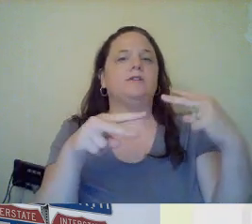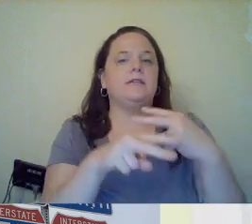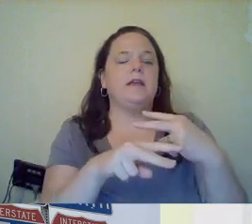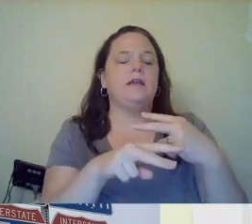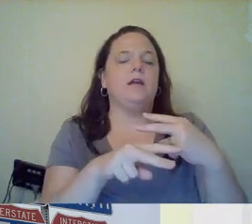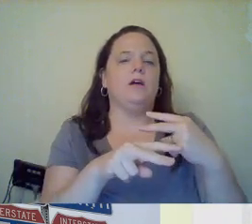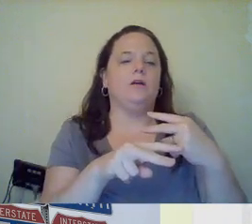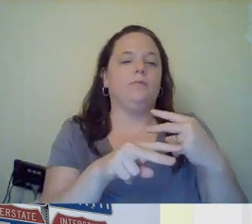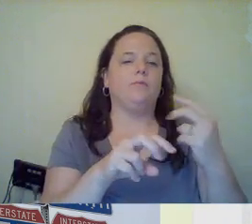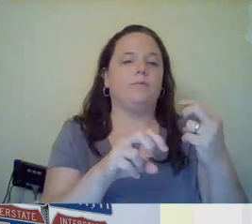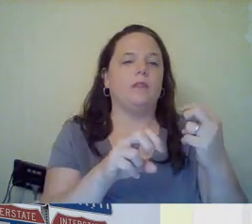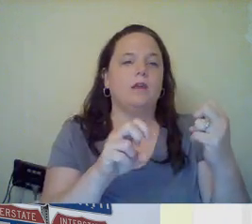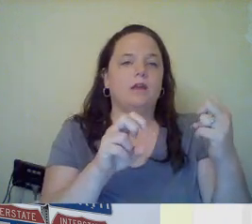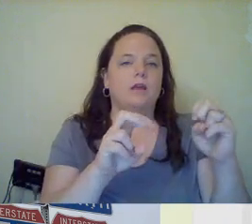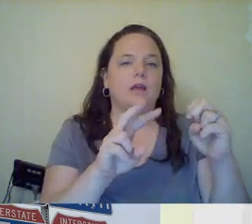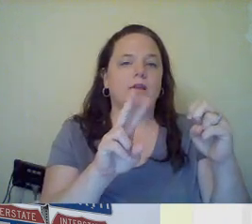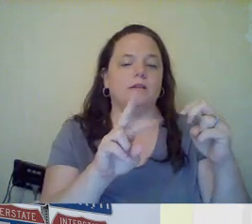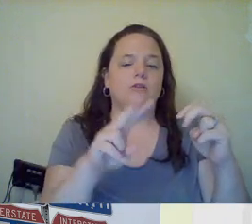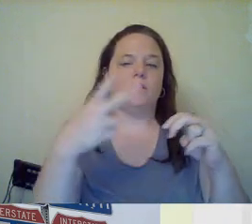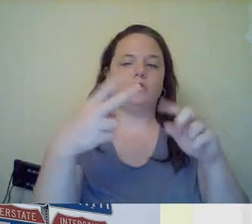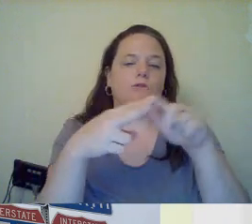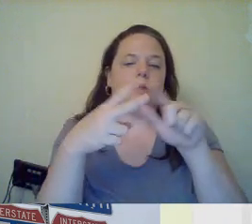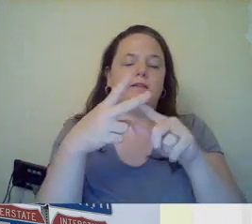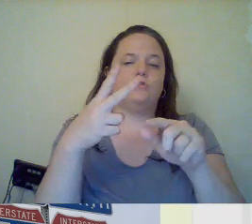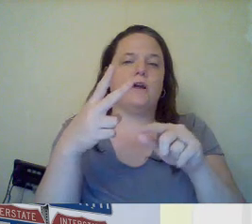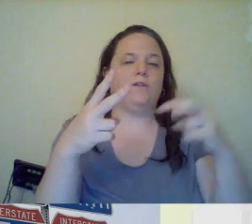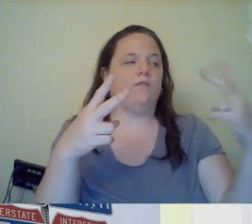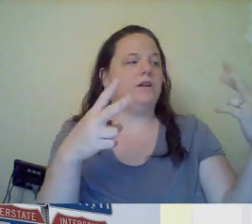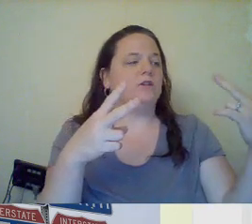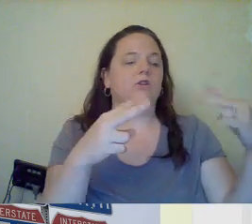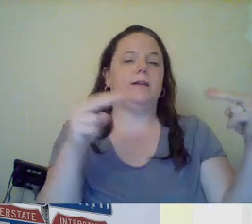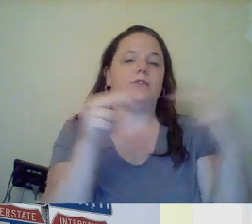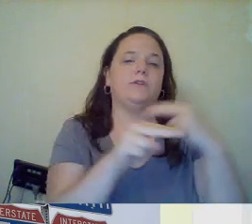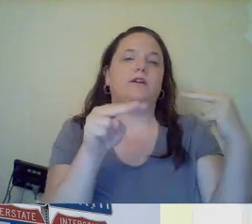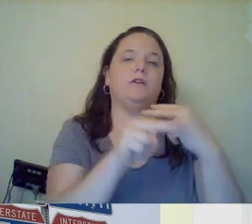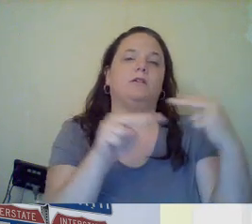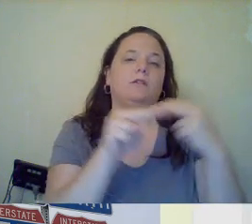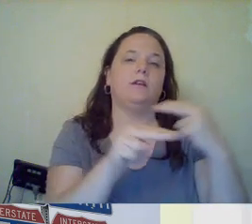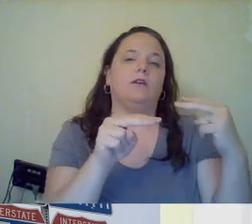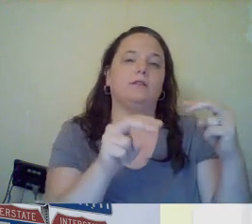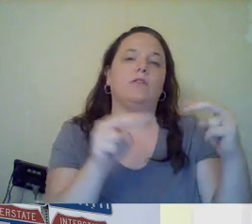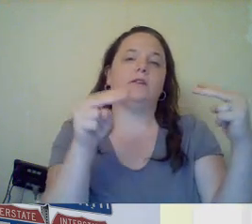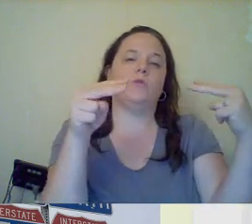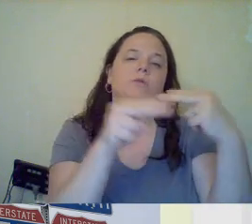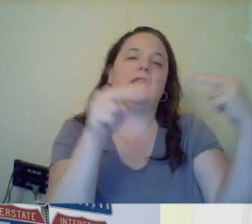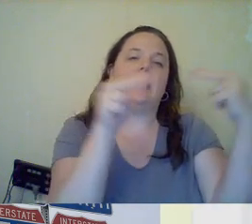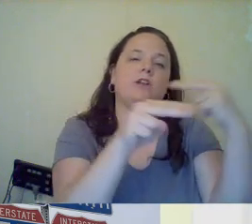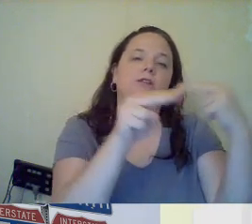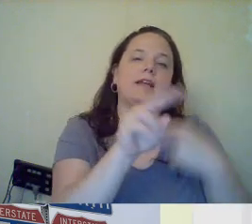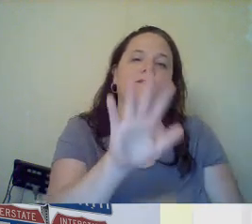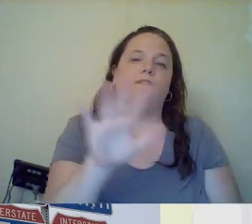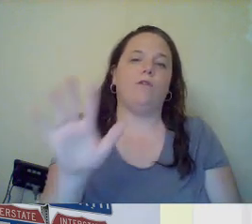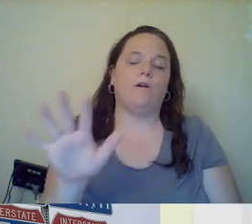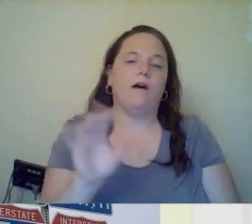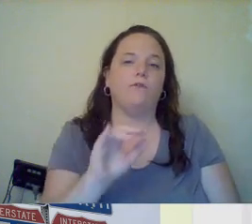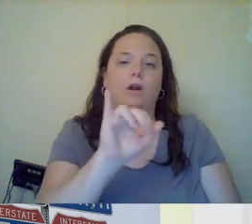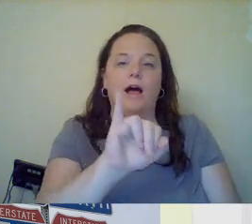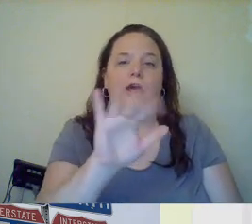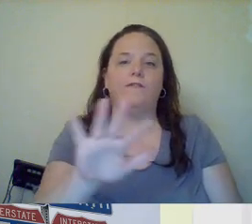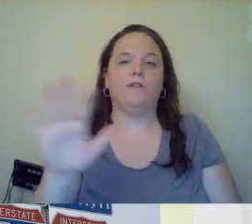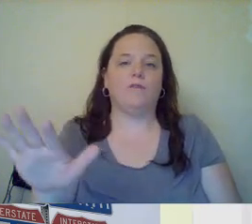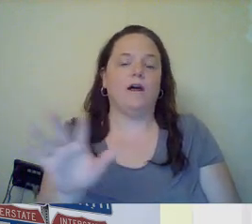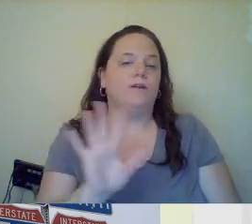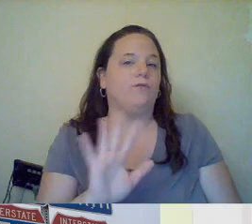sign interstate, you have 2 lanes of traffic over here, 2 lanes over here, and it goes like this. So we would say like Interstate 55